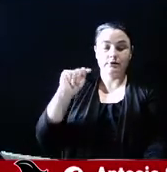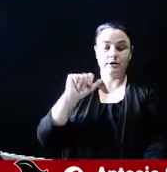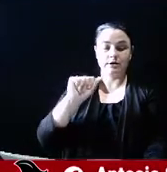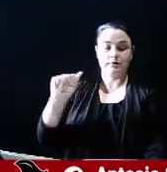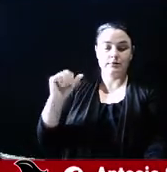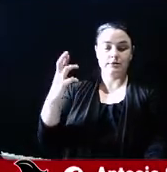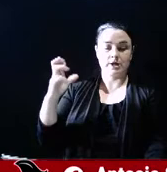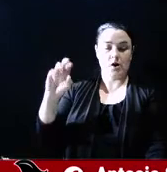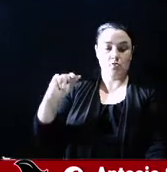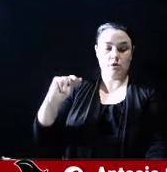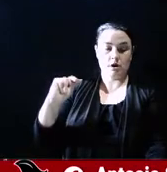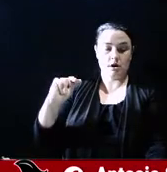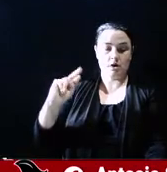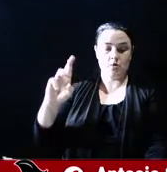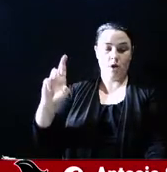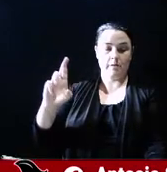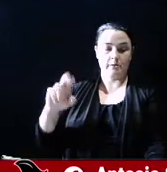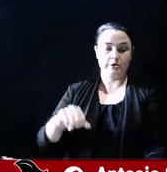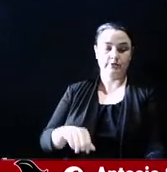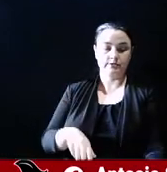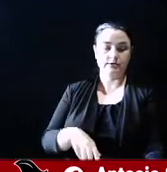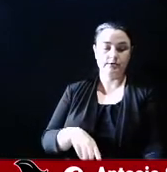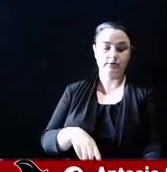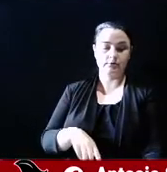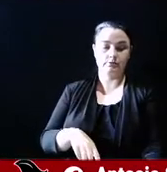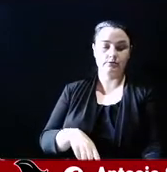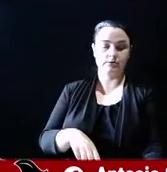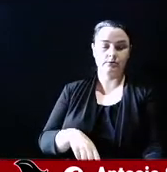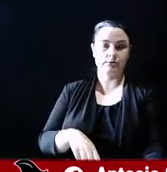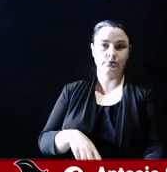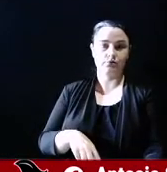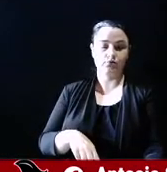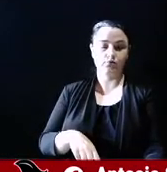Taryn Christopher Garay Roberts.